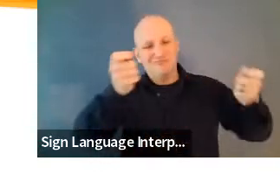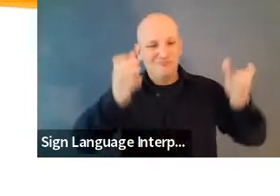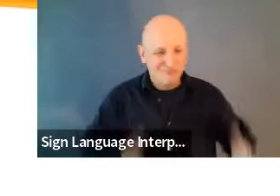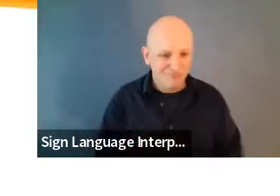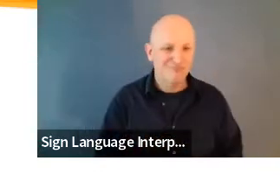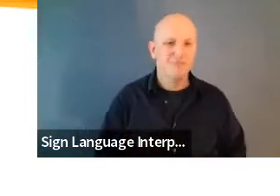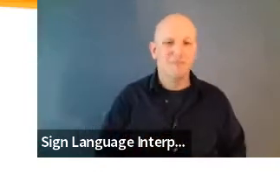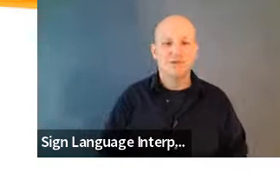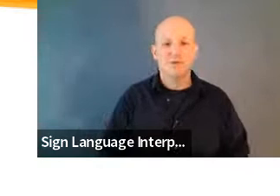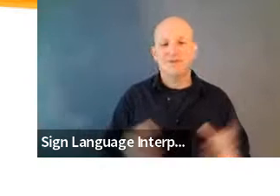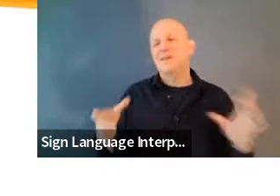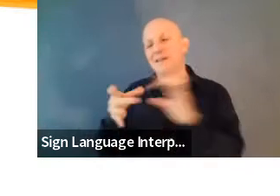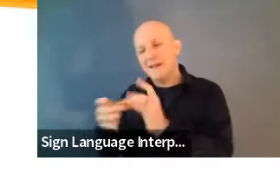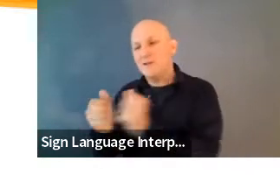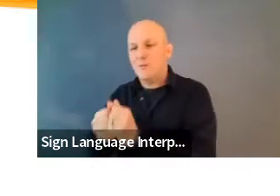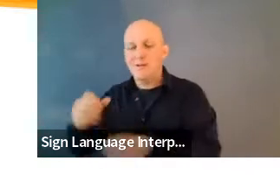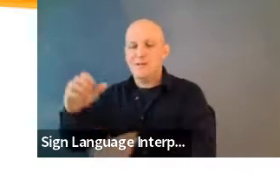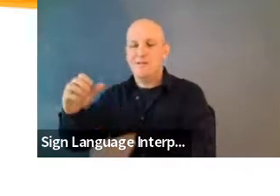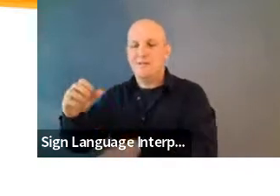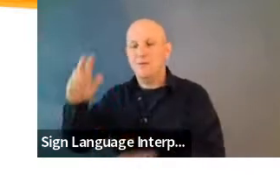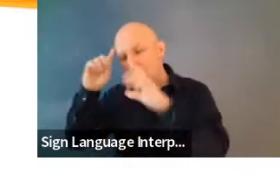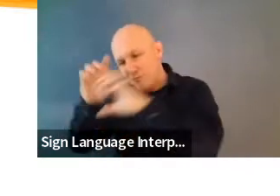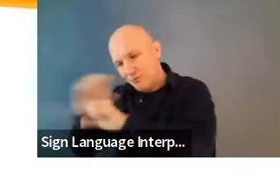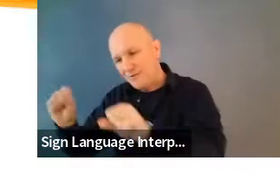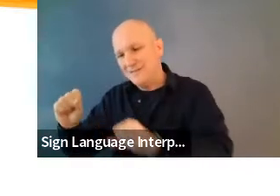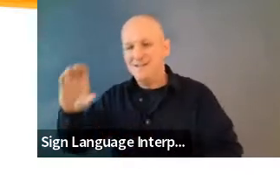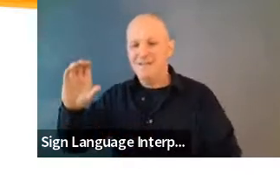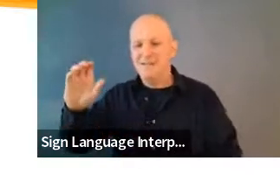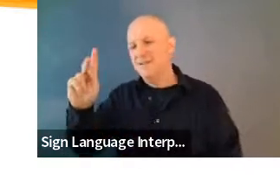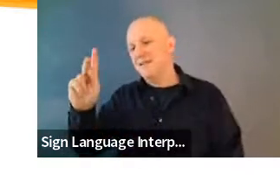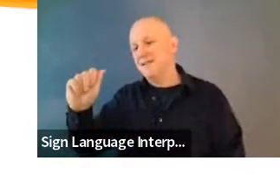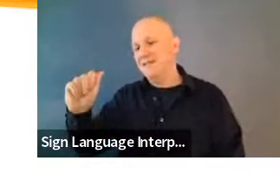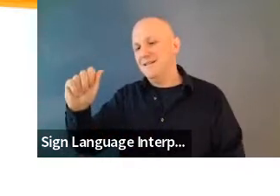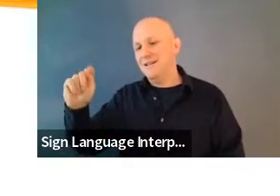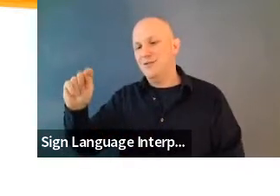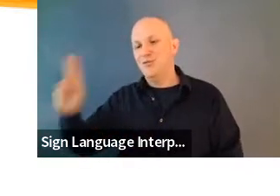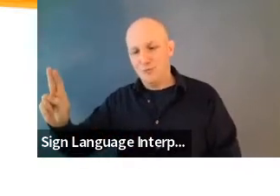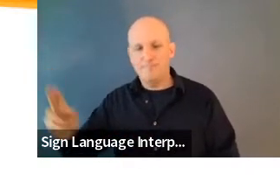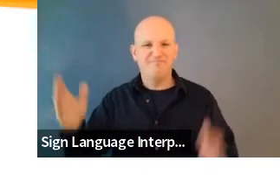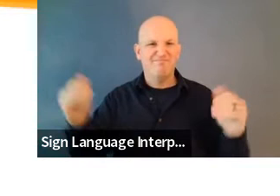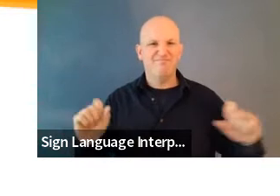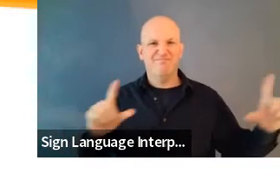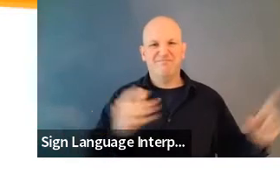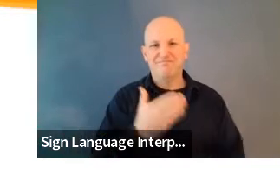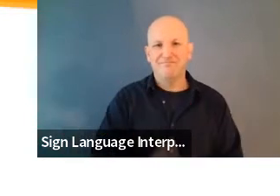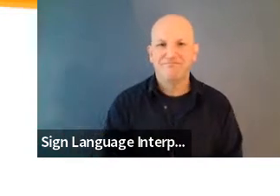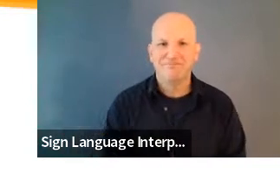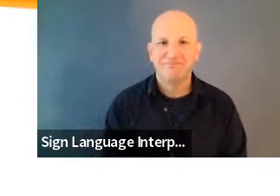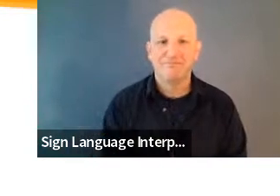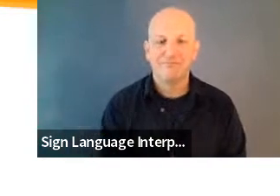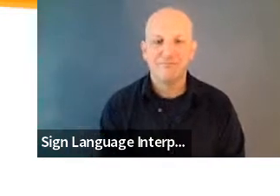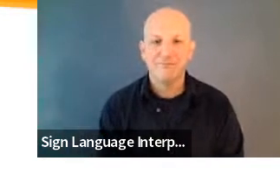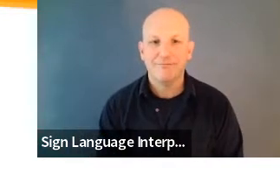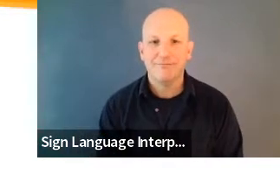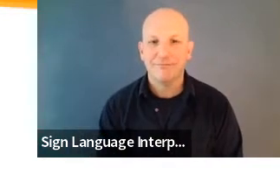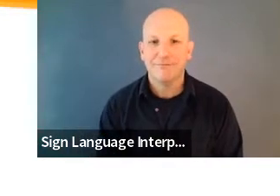Cantu. And so next slide, please. And then I